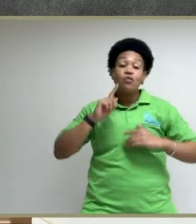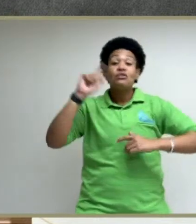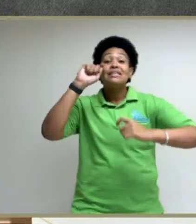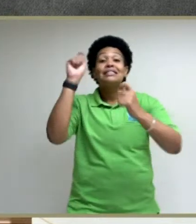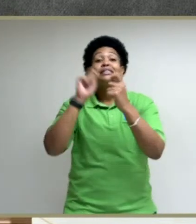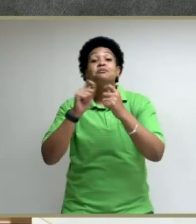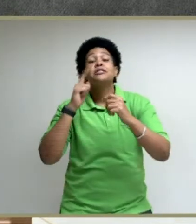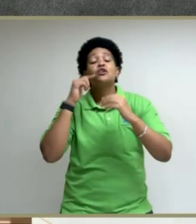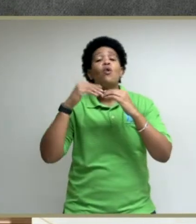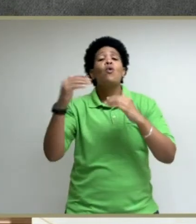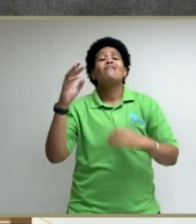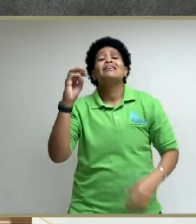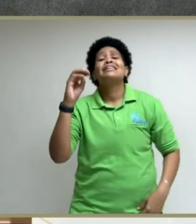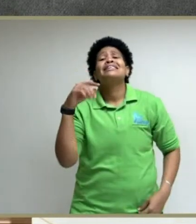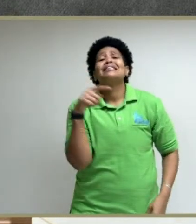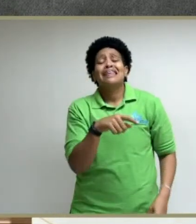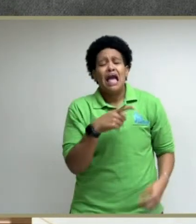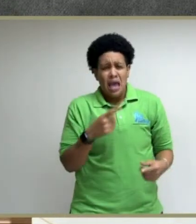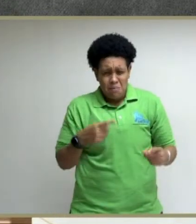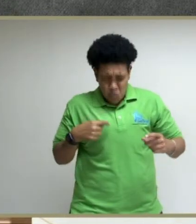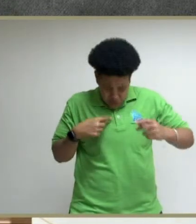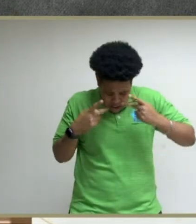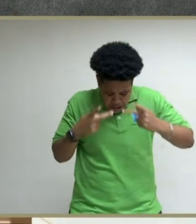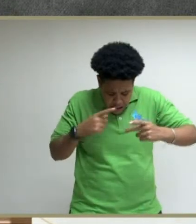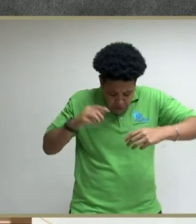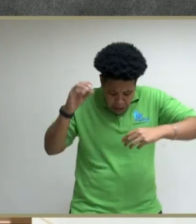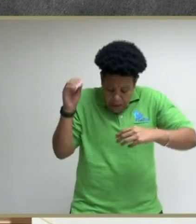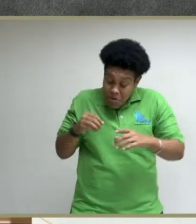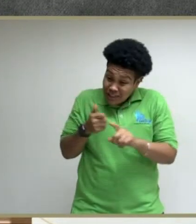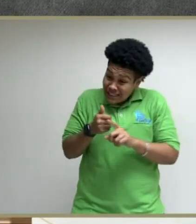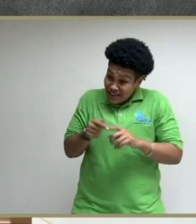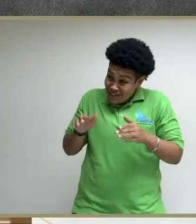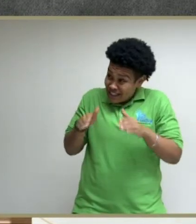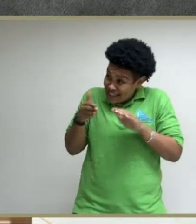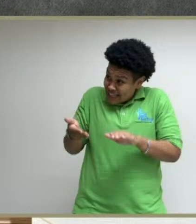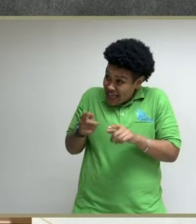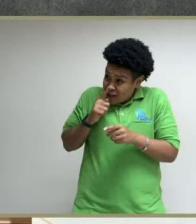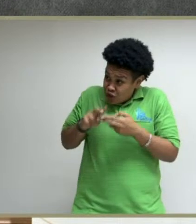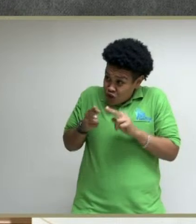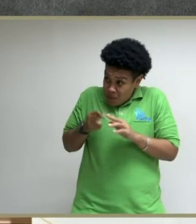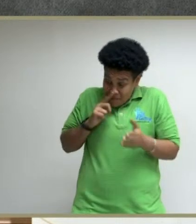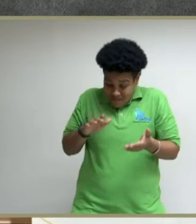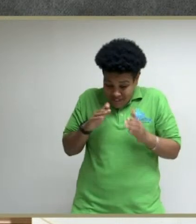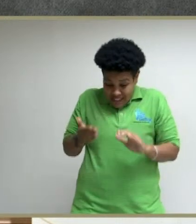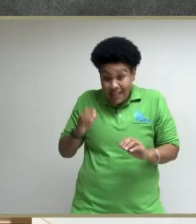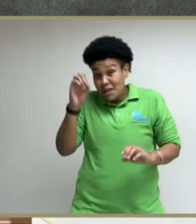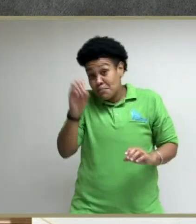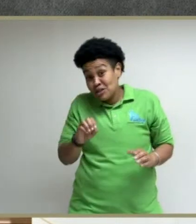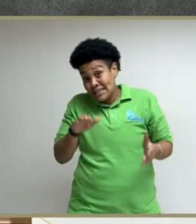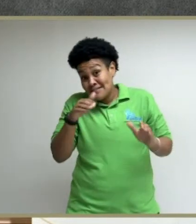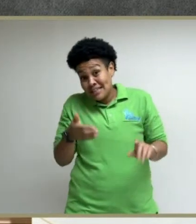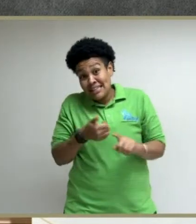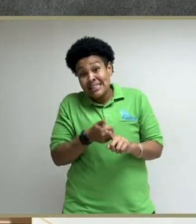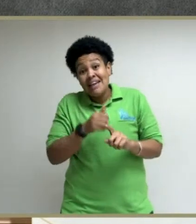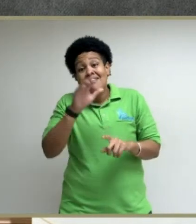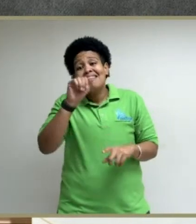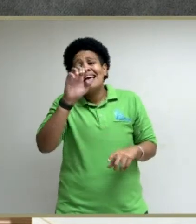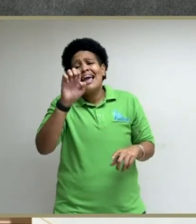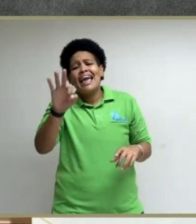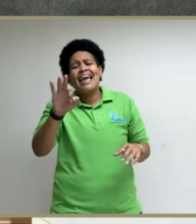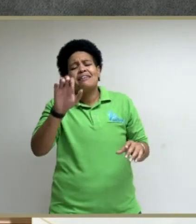the over 60s, and we see that the percentage of deaths, the numbers of deaths, the percentage of deaths, the case fatality